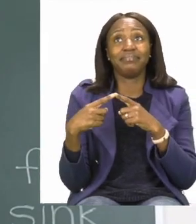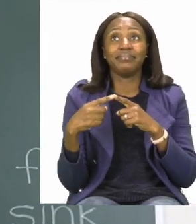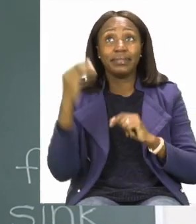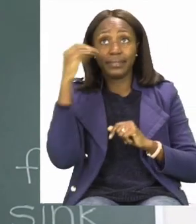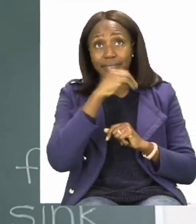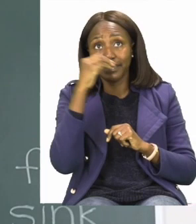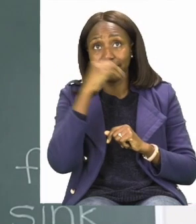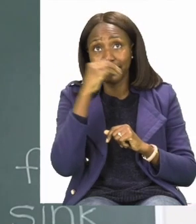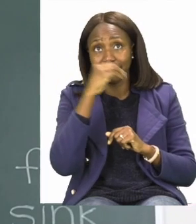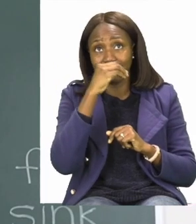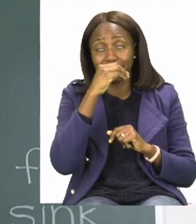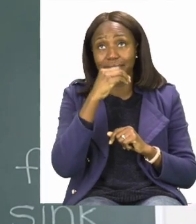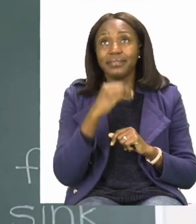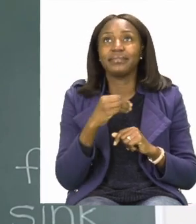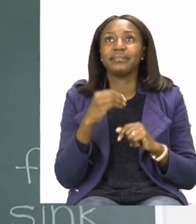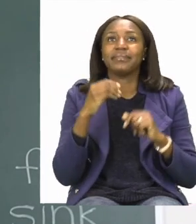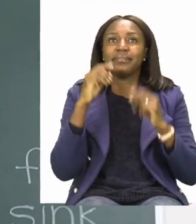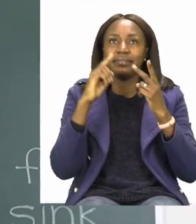Eat,